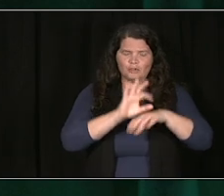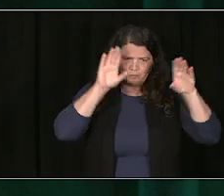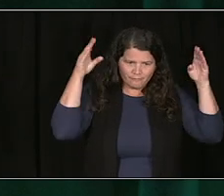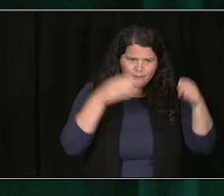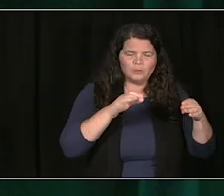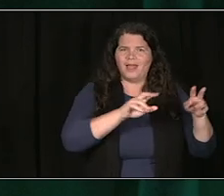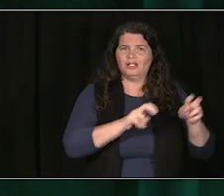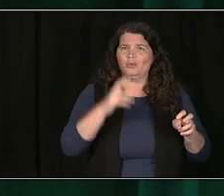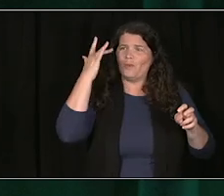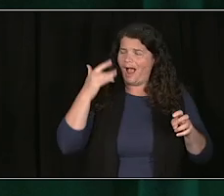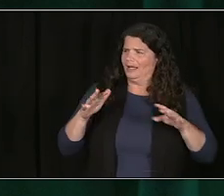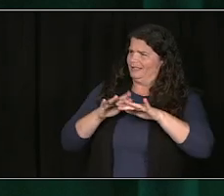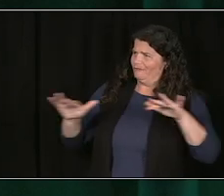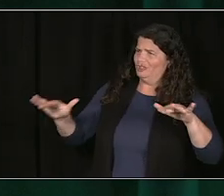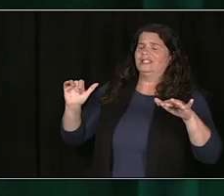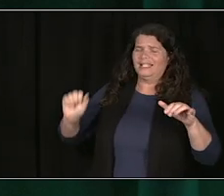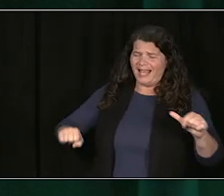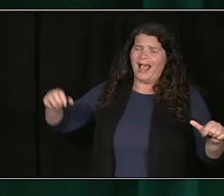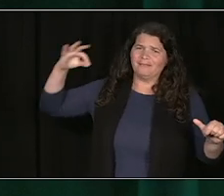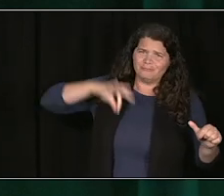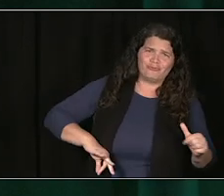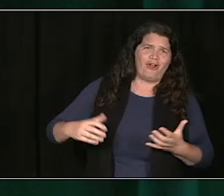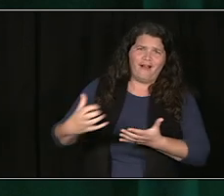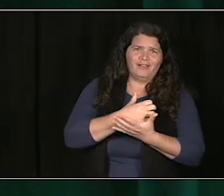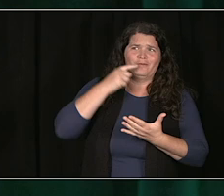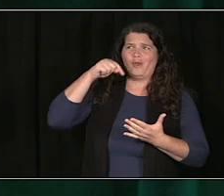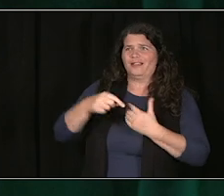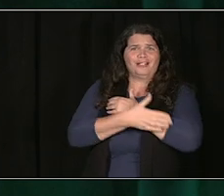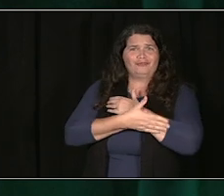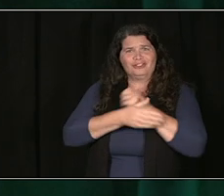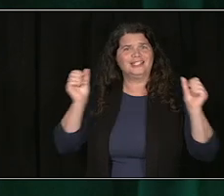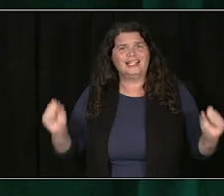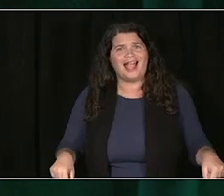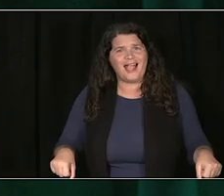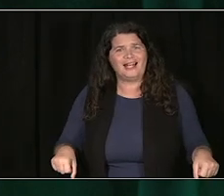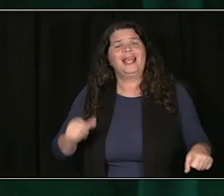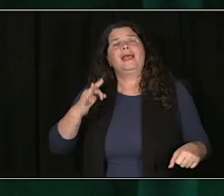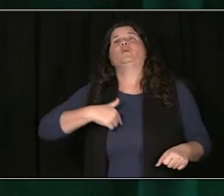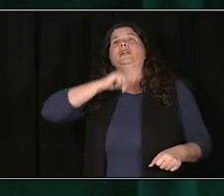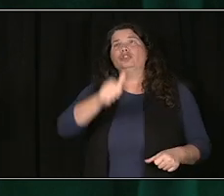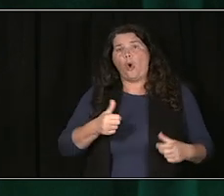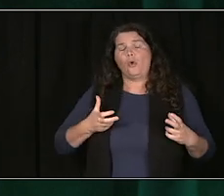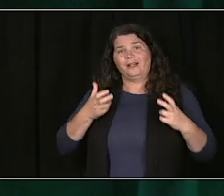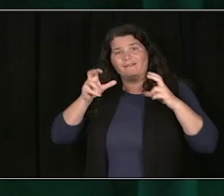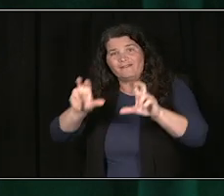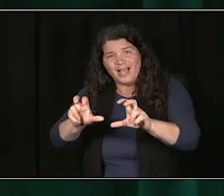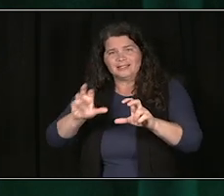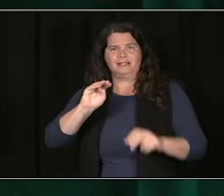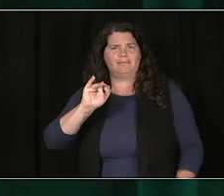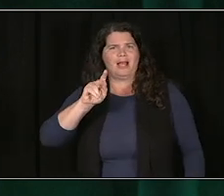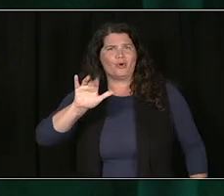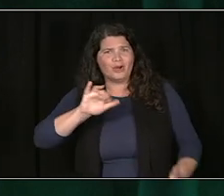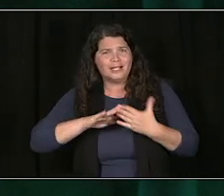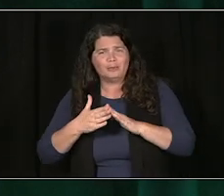that this is profitable and it's in the best interests of our country. That not investing in minority communities,